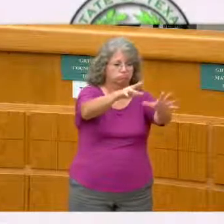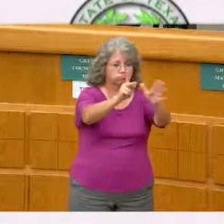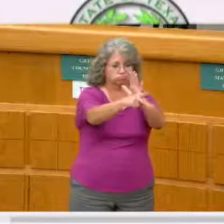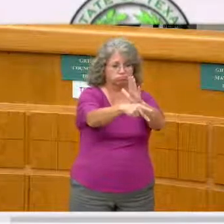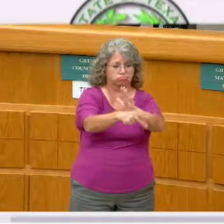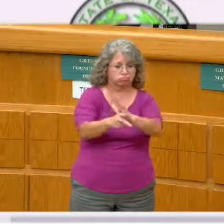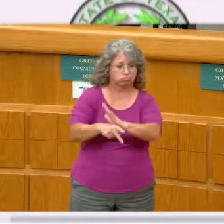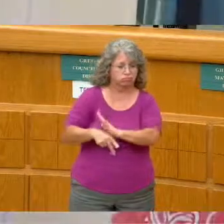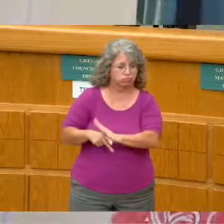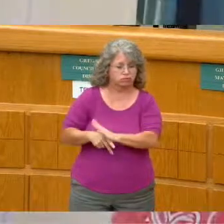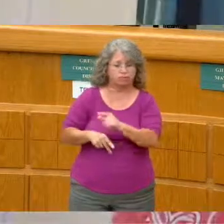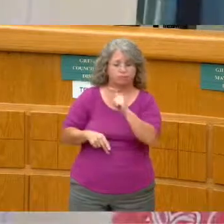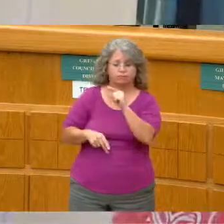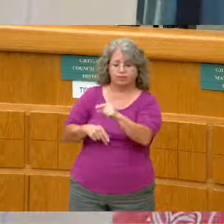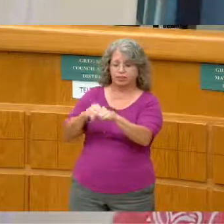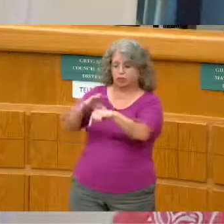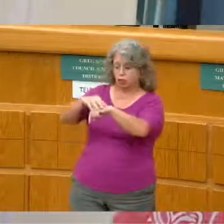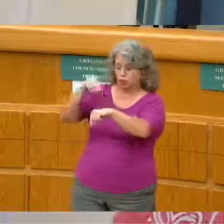which is